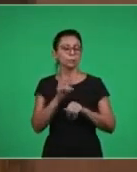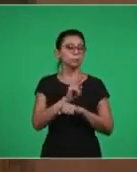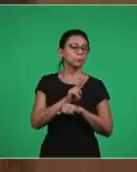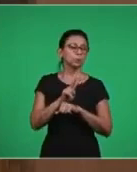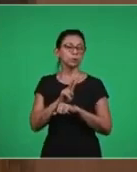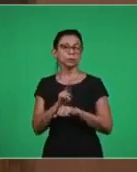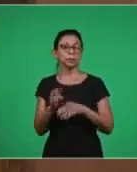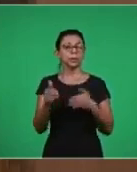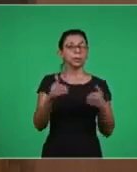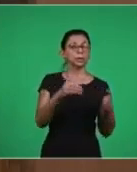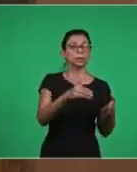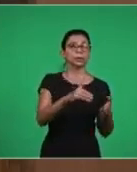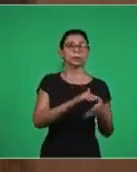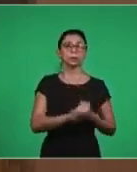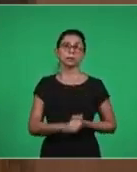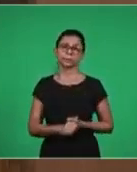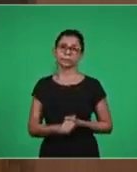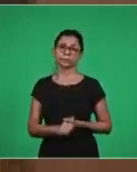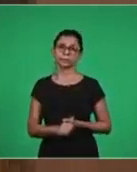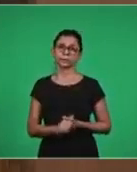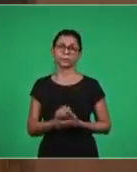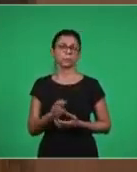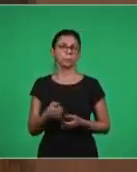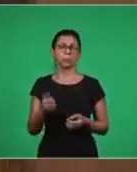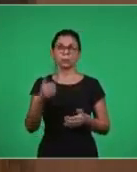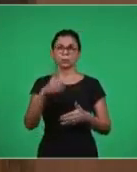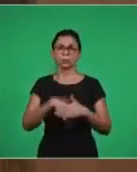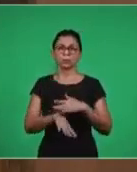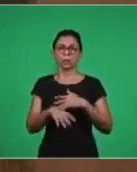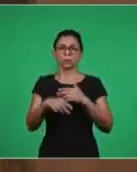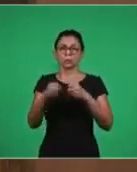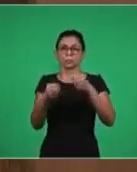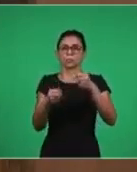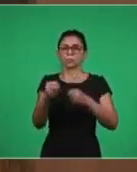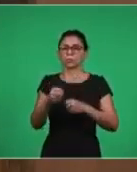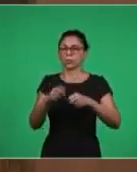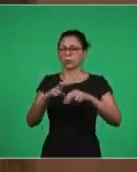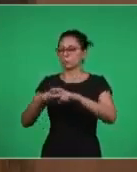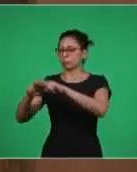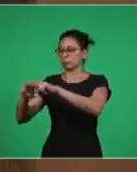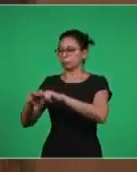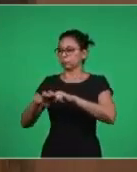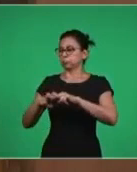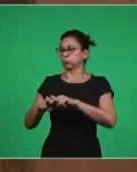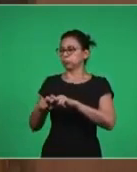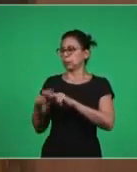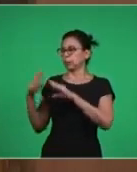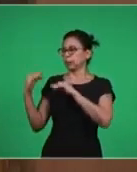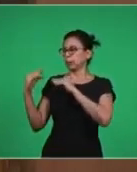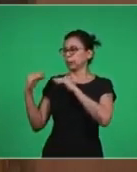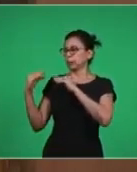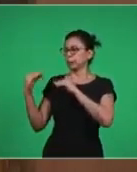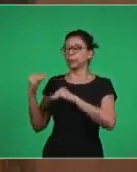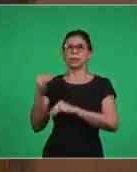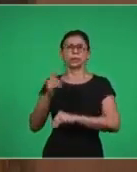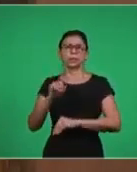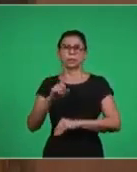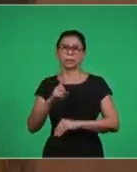necessary, and not to be sitting in their car having conversation, or if you take